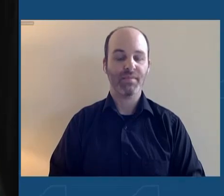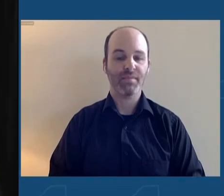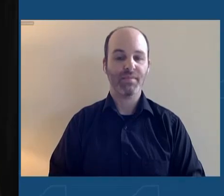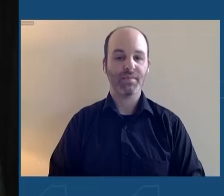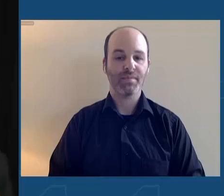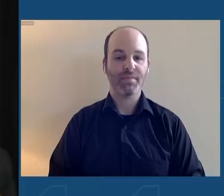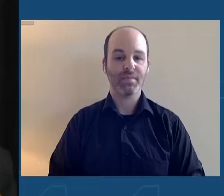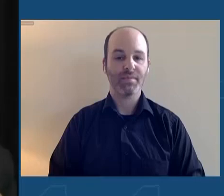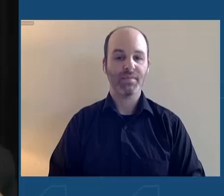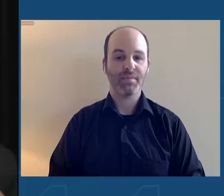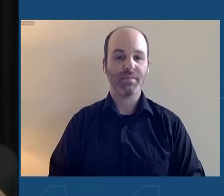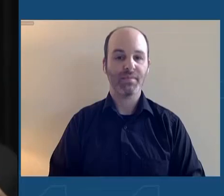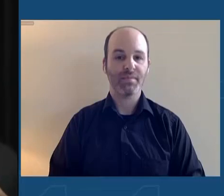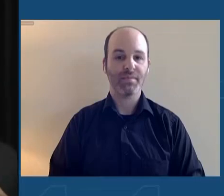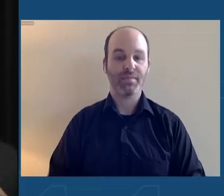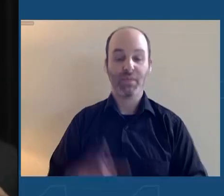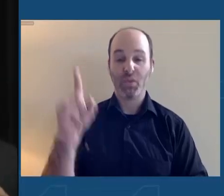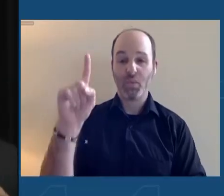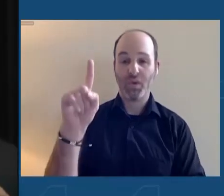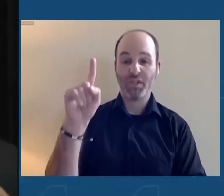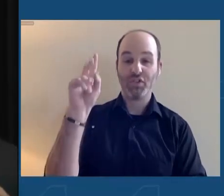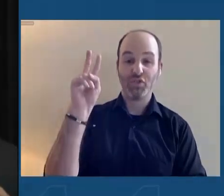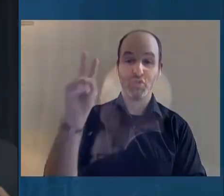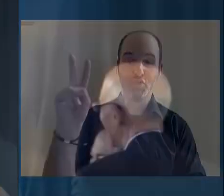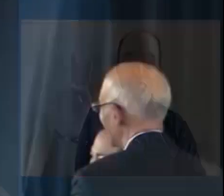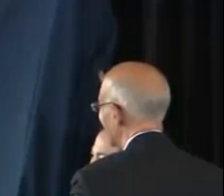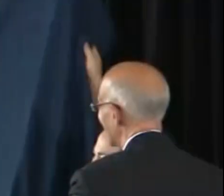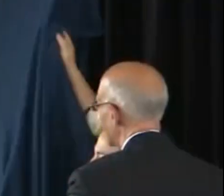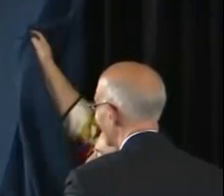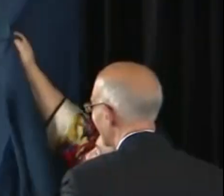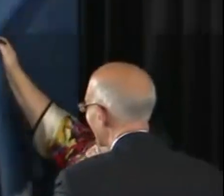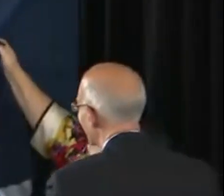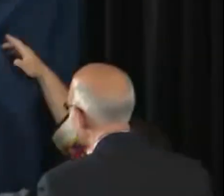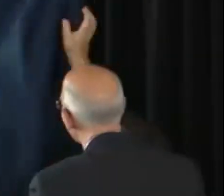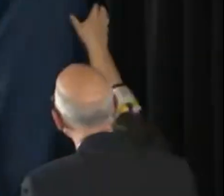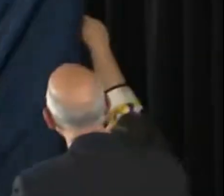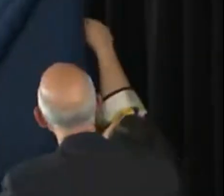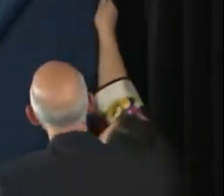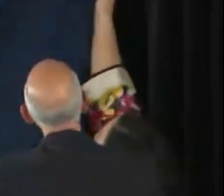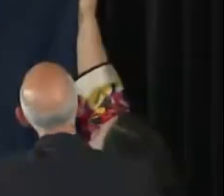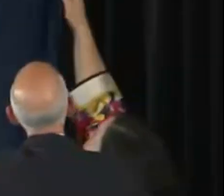Bill? All right, on the count of three. 1, 2, 3.